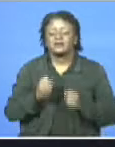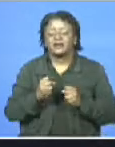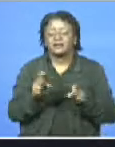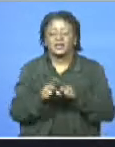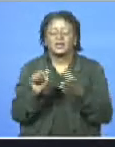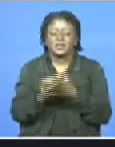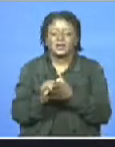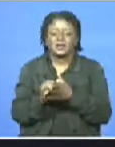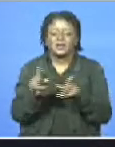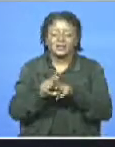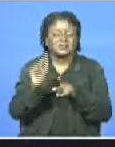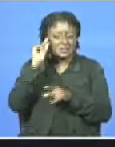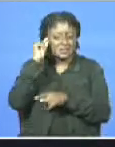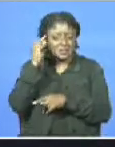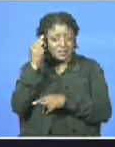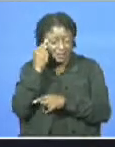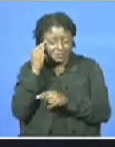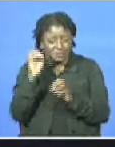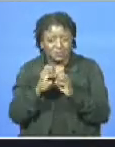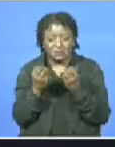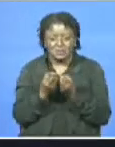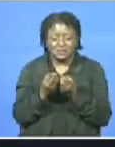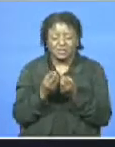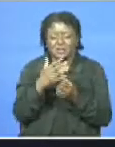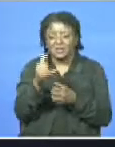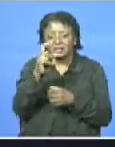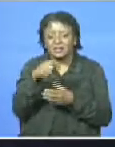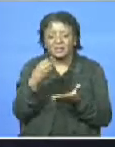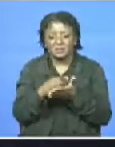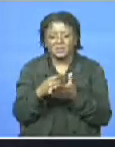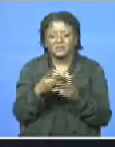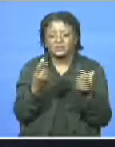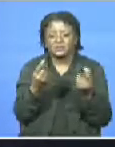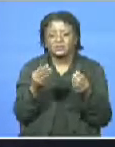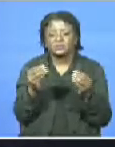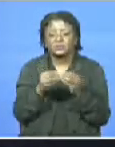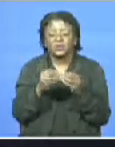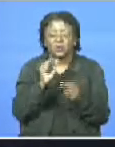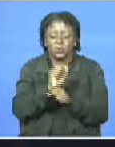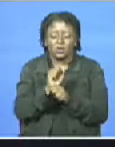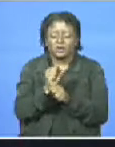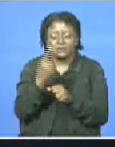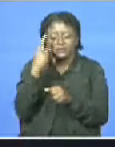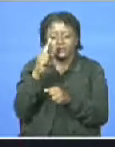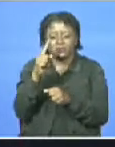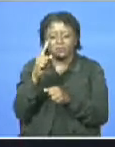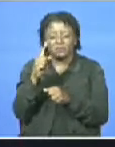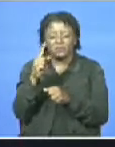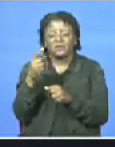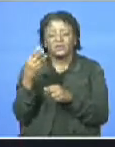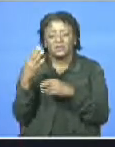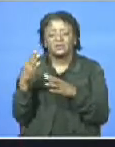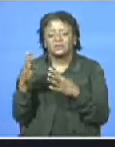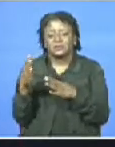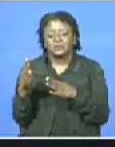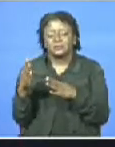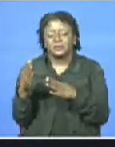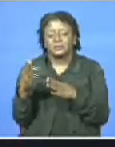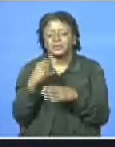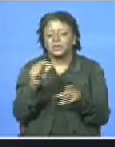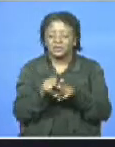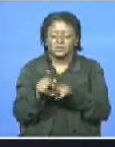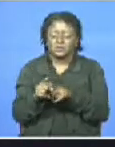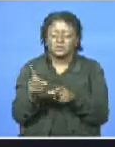W.S.C. needs its money to carry out further works for our brothers and sisters throughout the archipelago, and also to deal